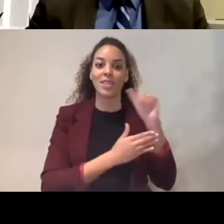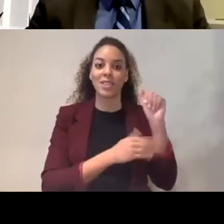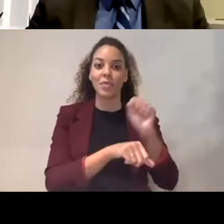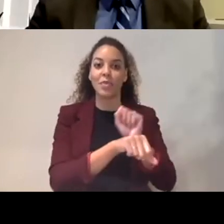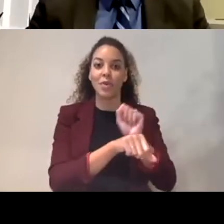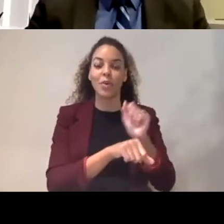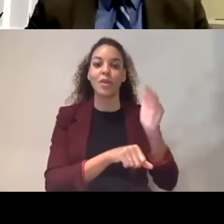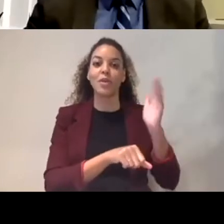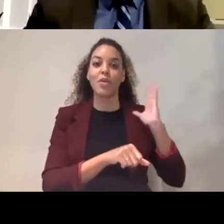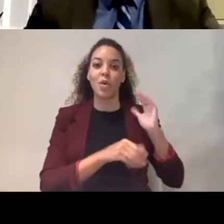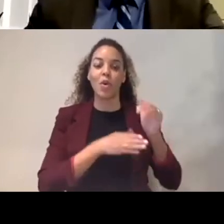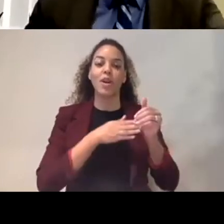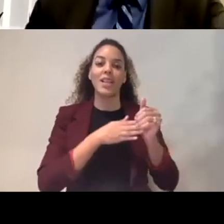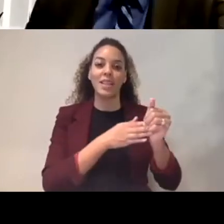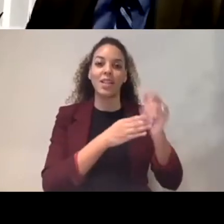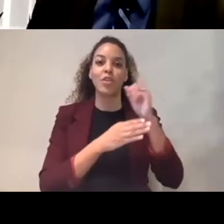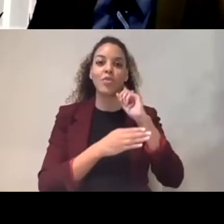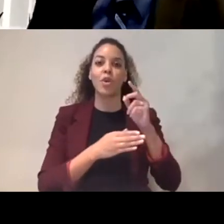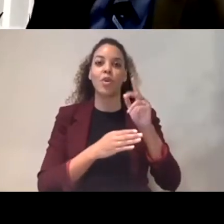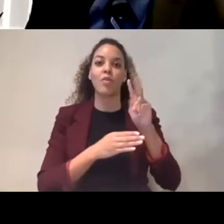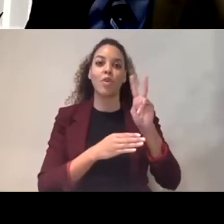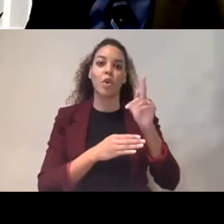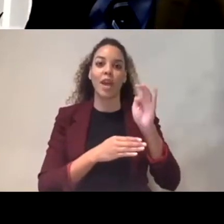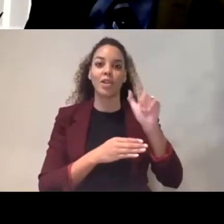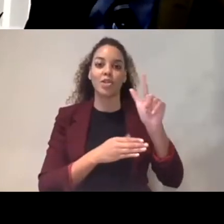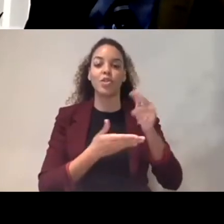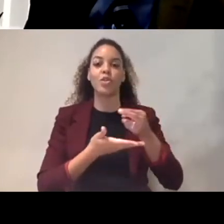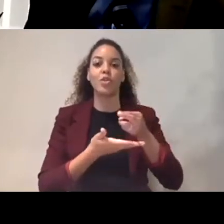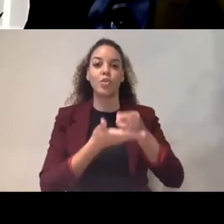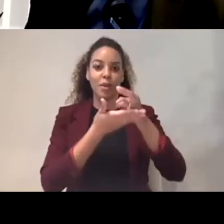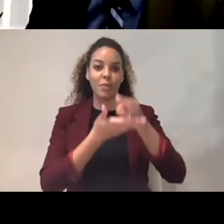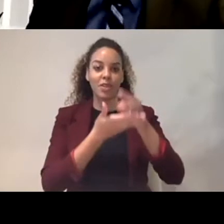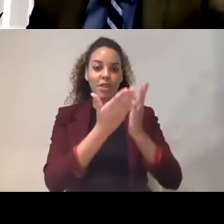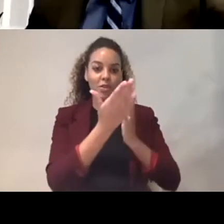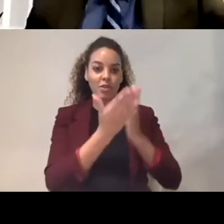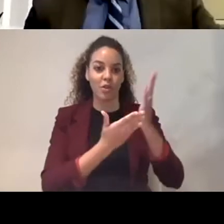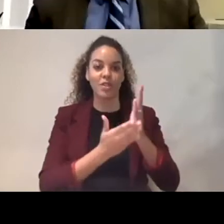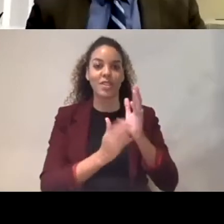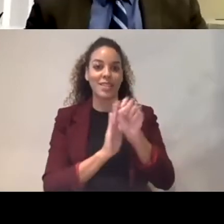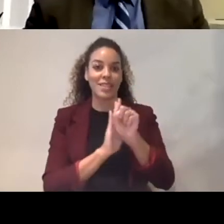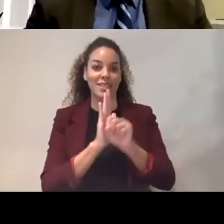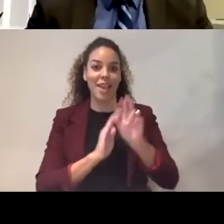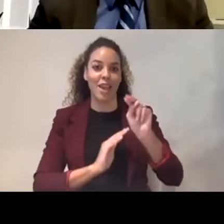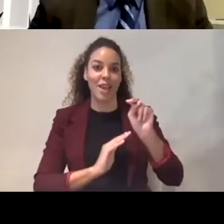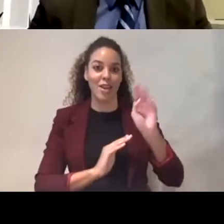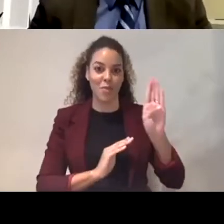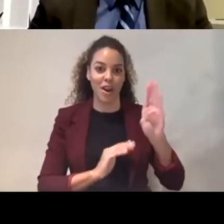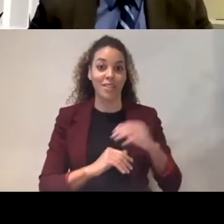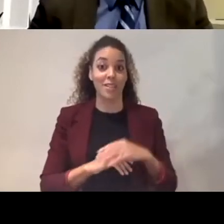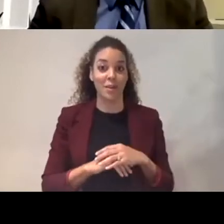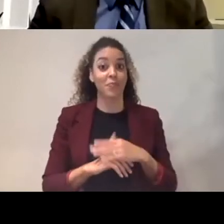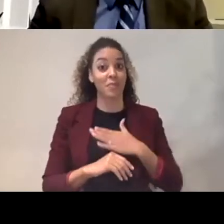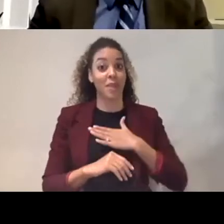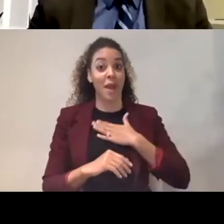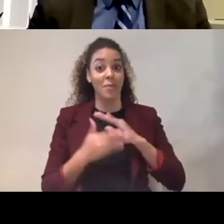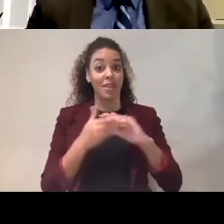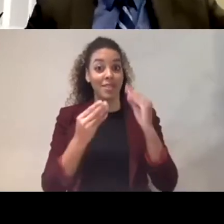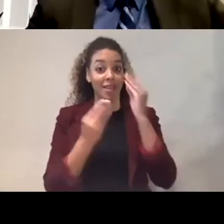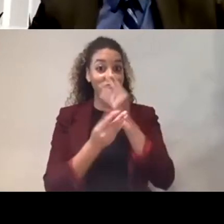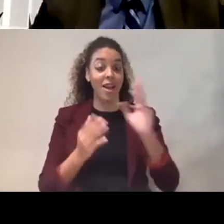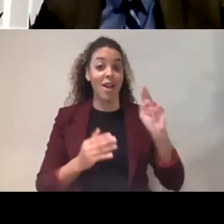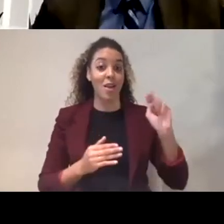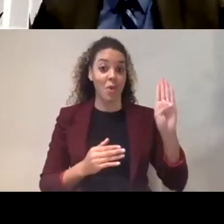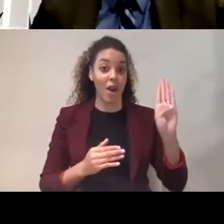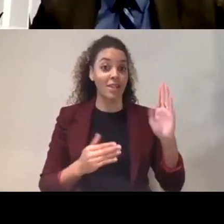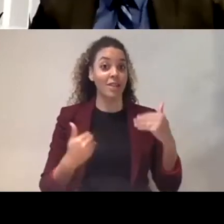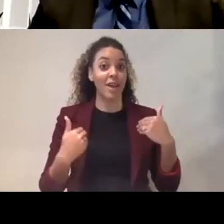of vocational rehabilitation in the state of Nebraska. And there, I'm pleased to say that Nebraska has consistently had one of the highest employment rates